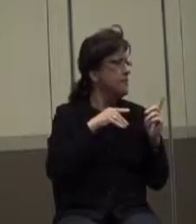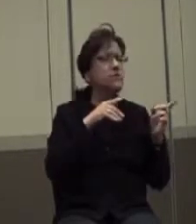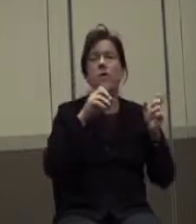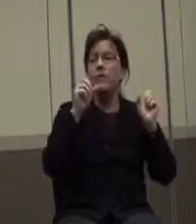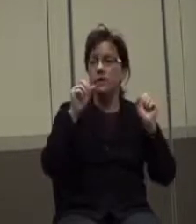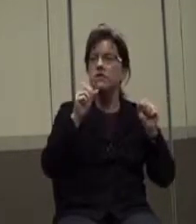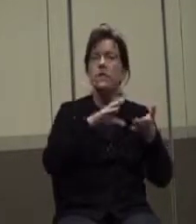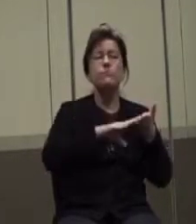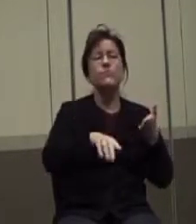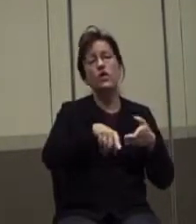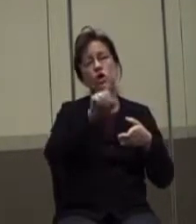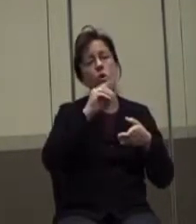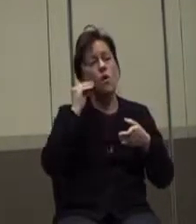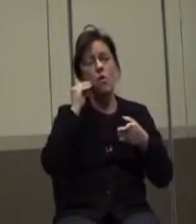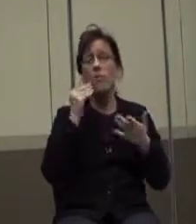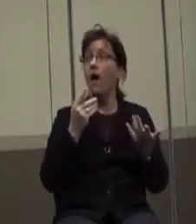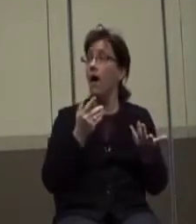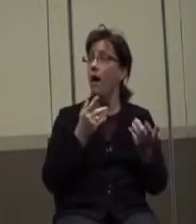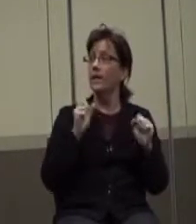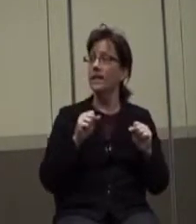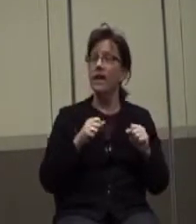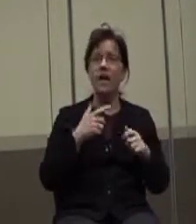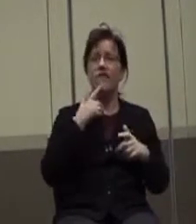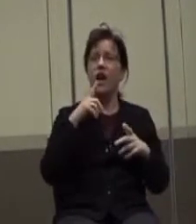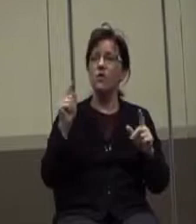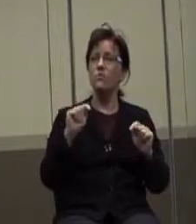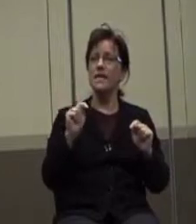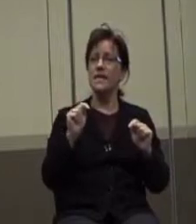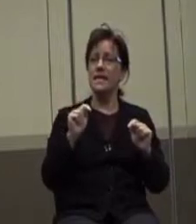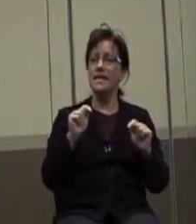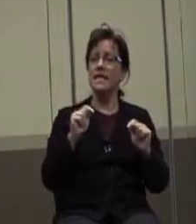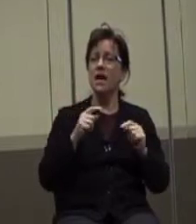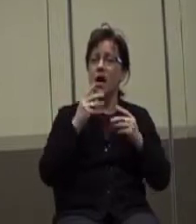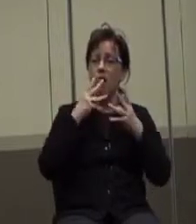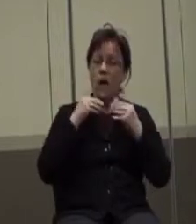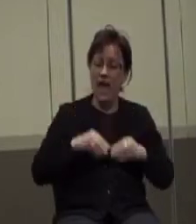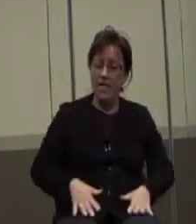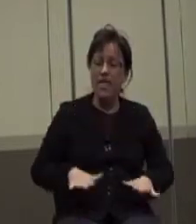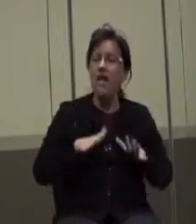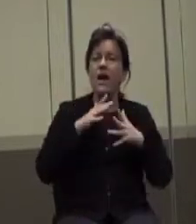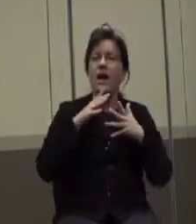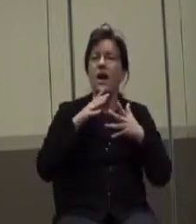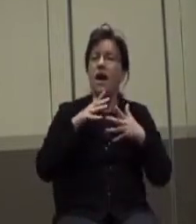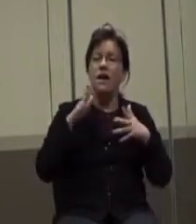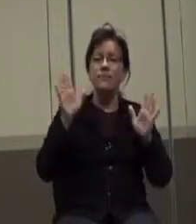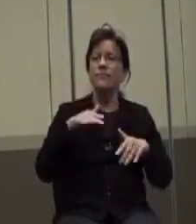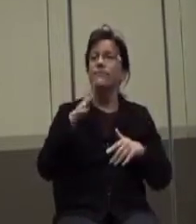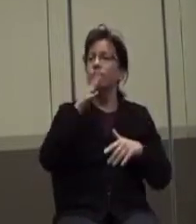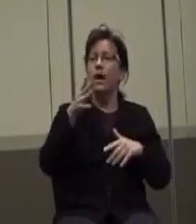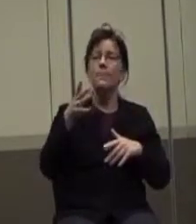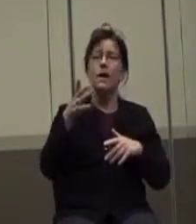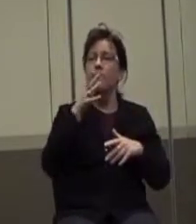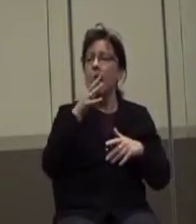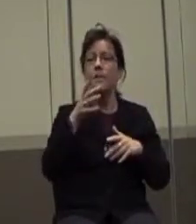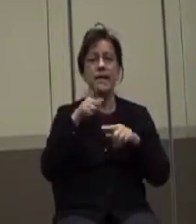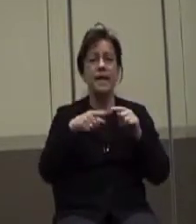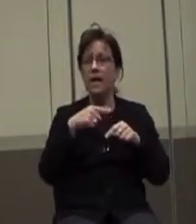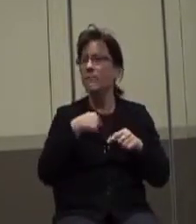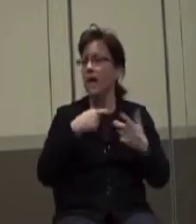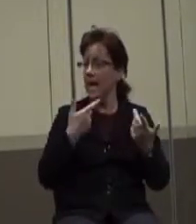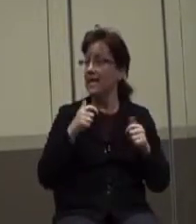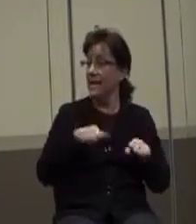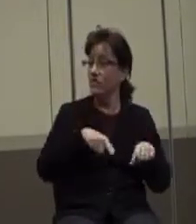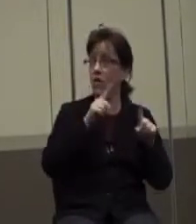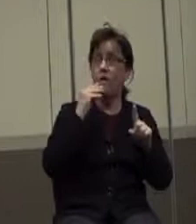she was able to go home. Okay. So in some cases she can go home. So if I wet myself and I won't change and grandma or mom comes over, in some cases I can go